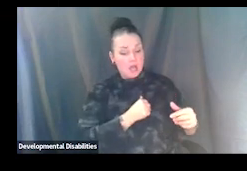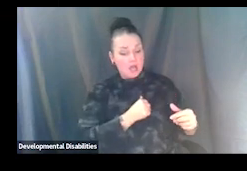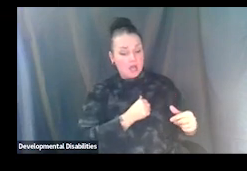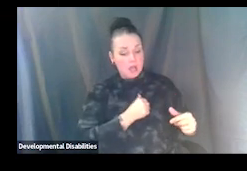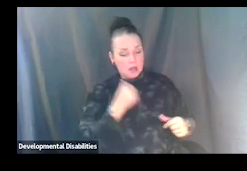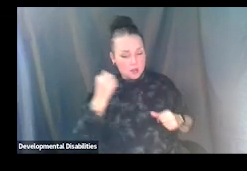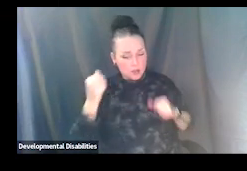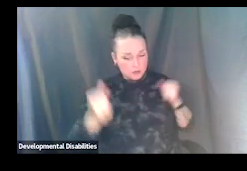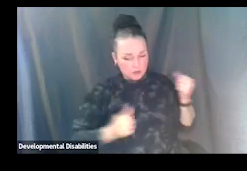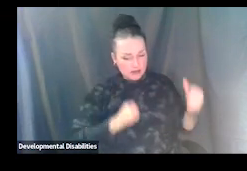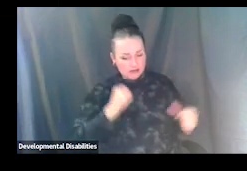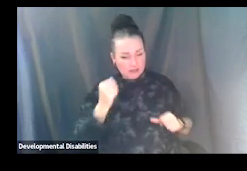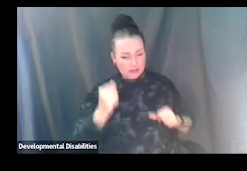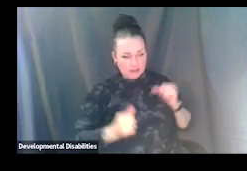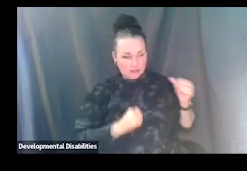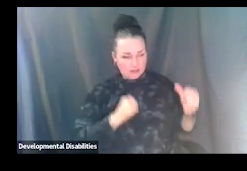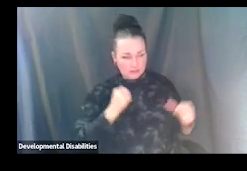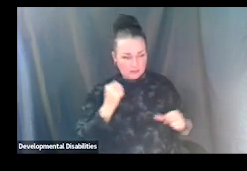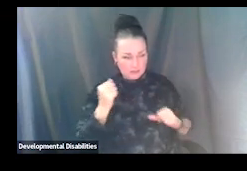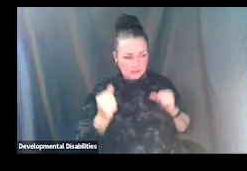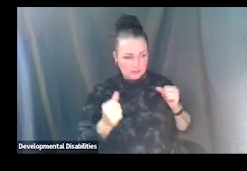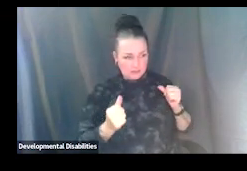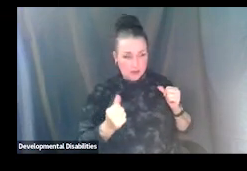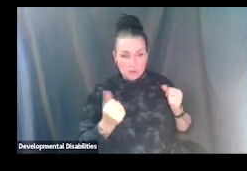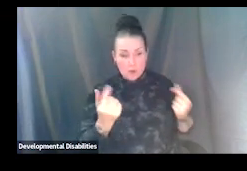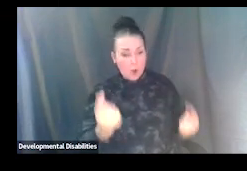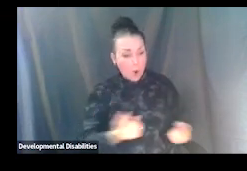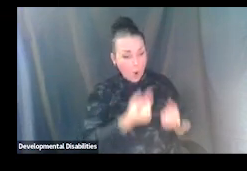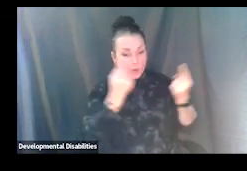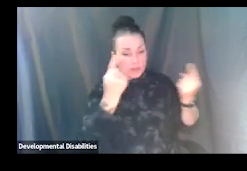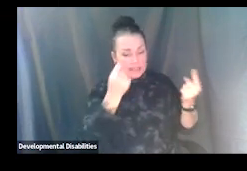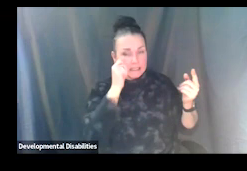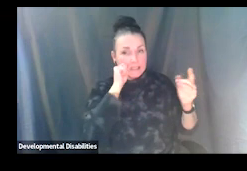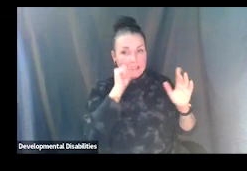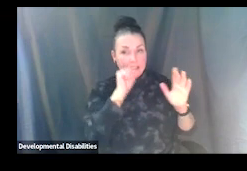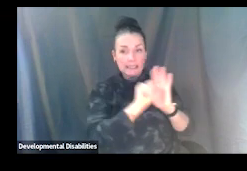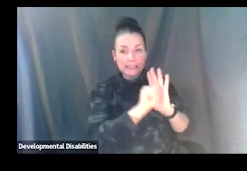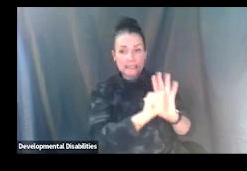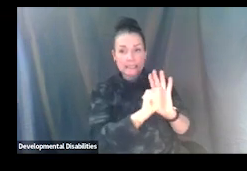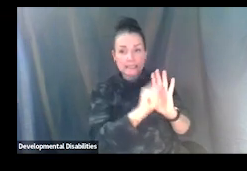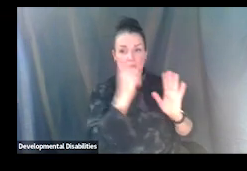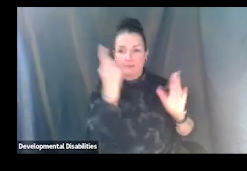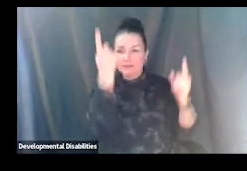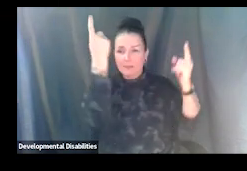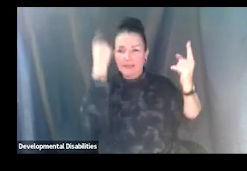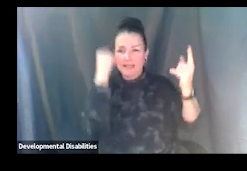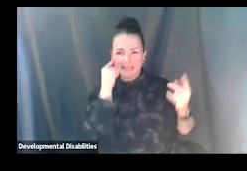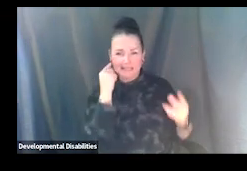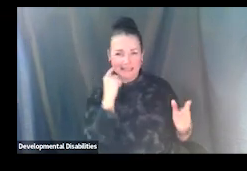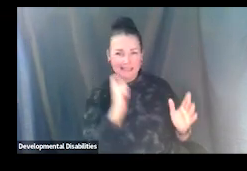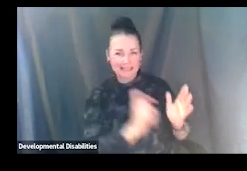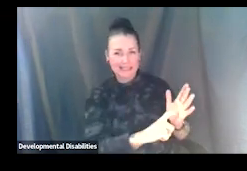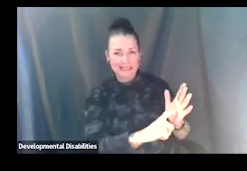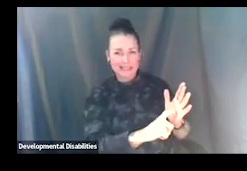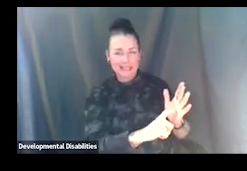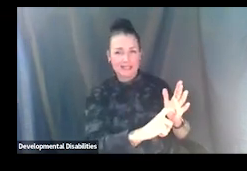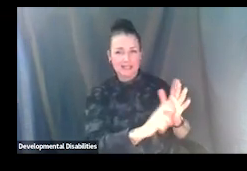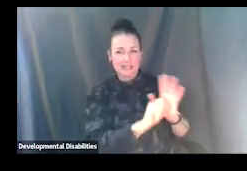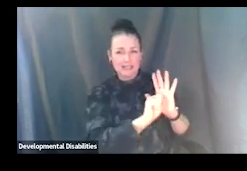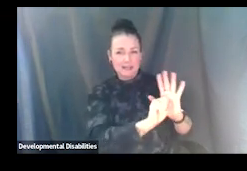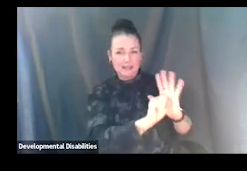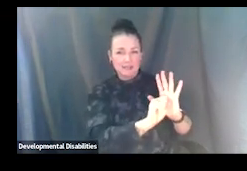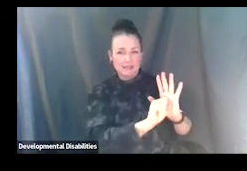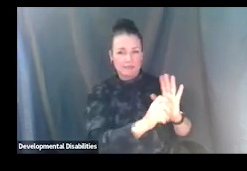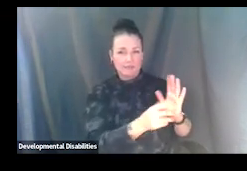standalone symptom. I guess my own approach is to think of aggression as being caused